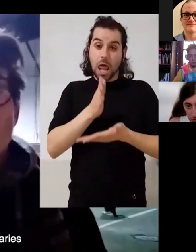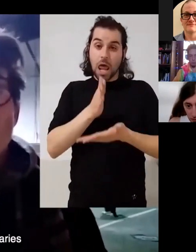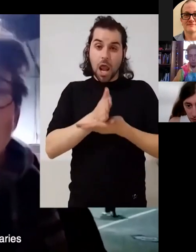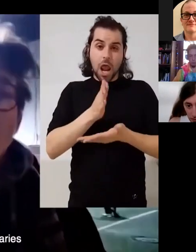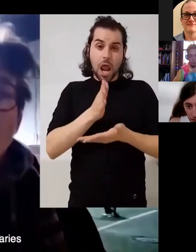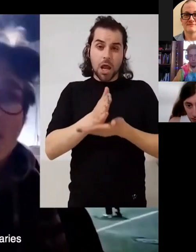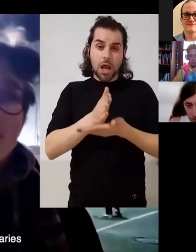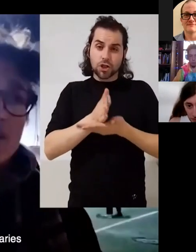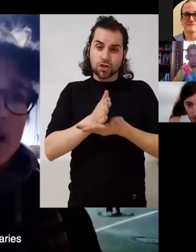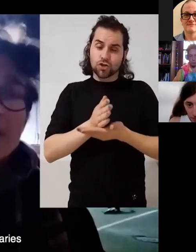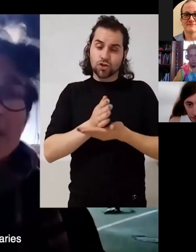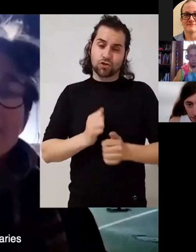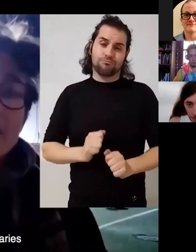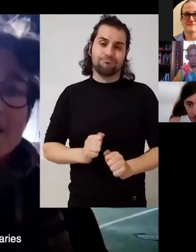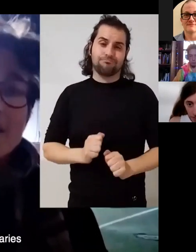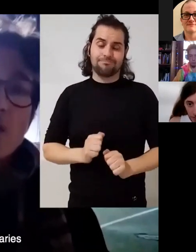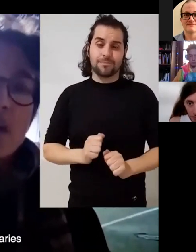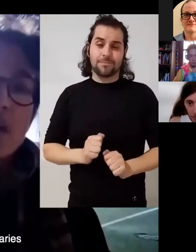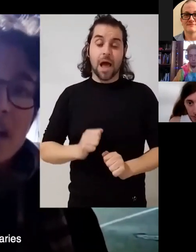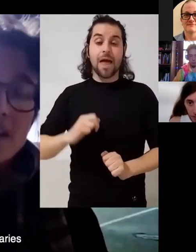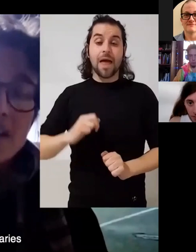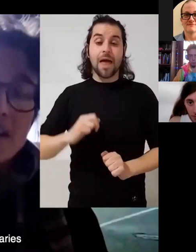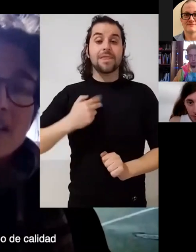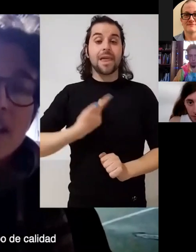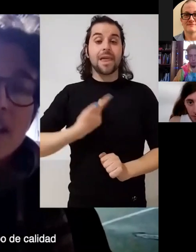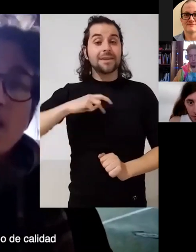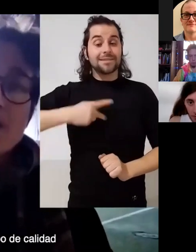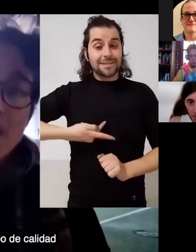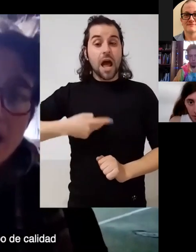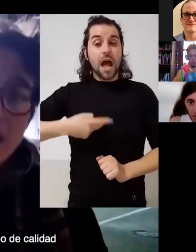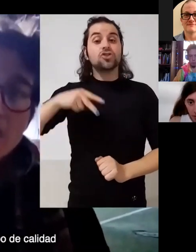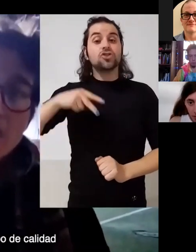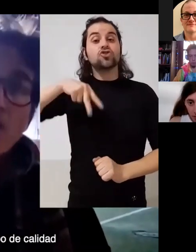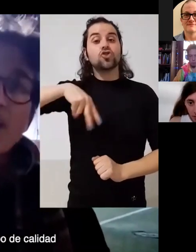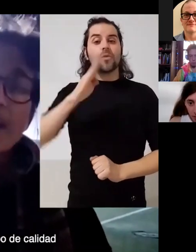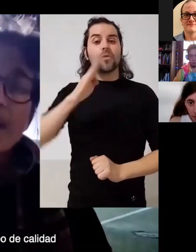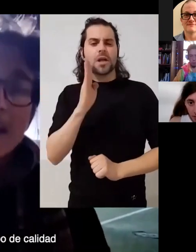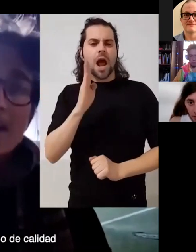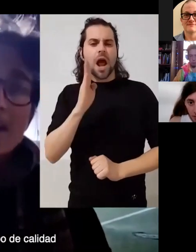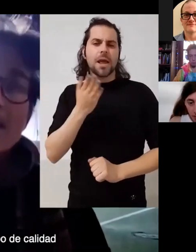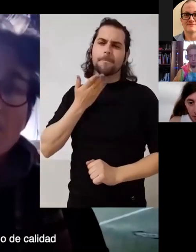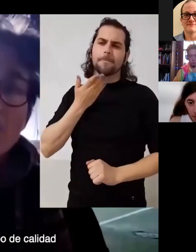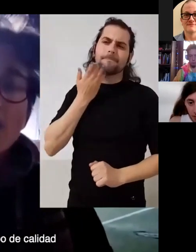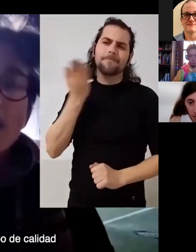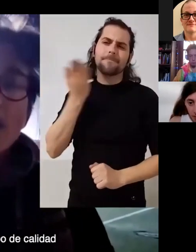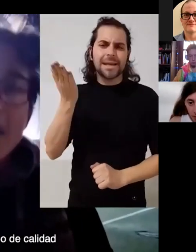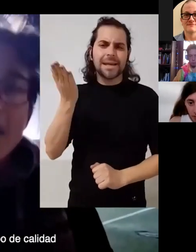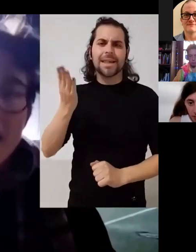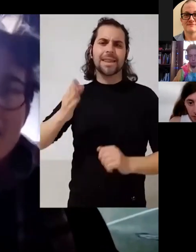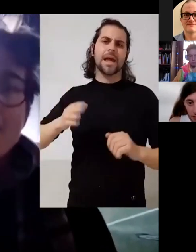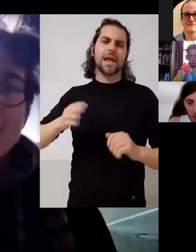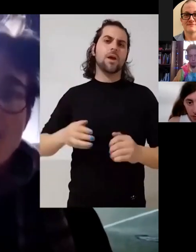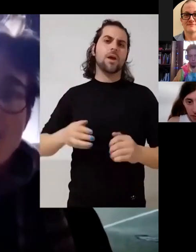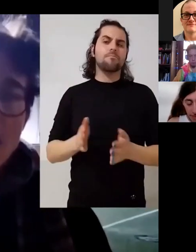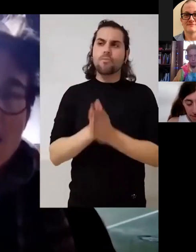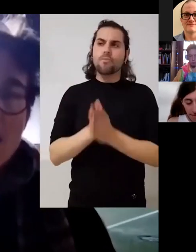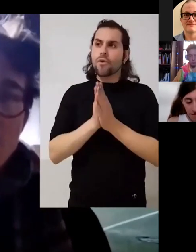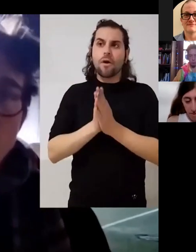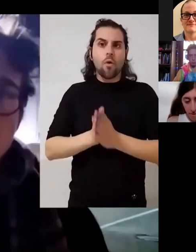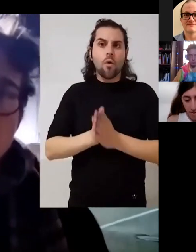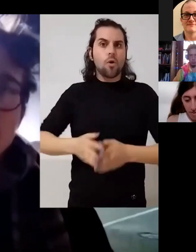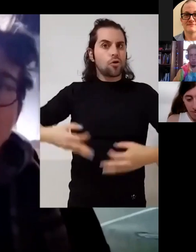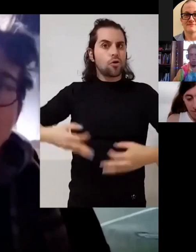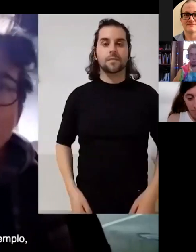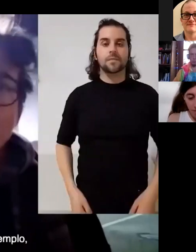everyone. It's a right. And as transvestites, trans people and